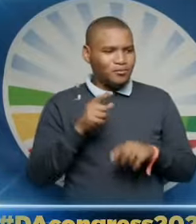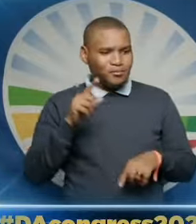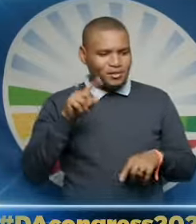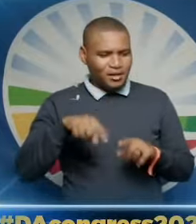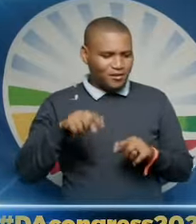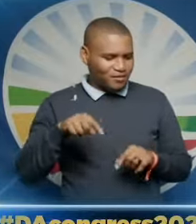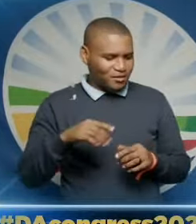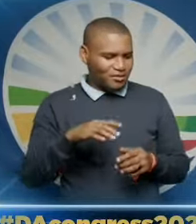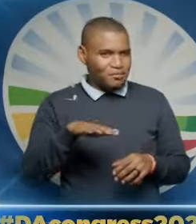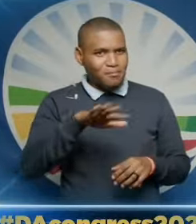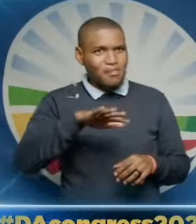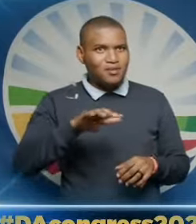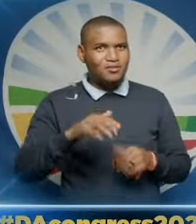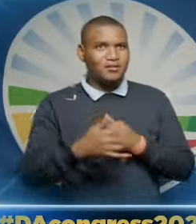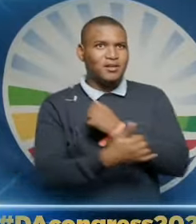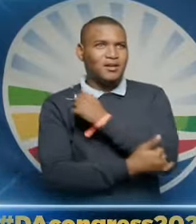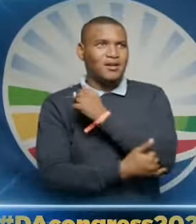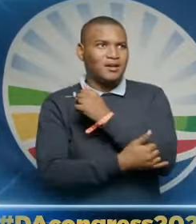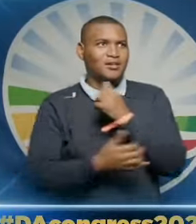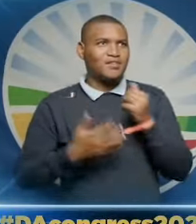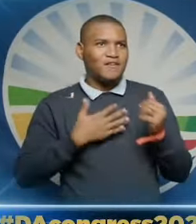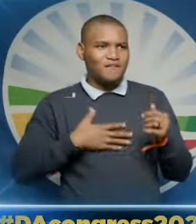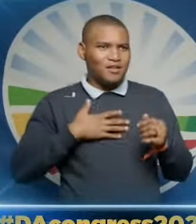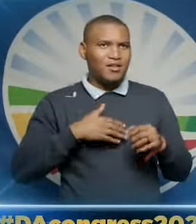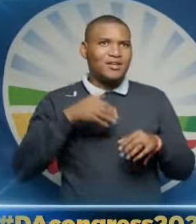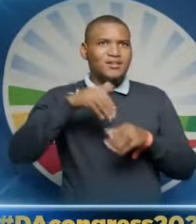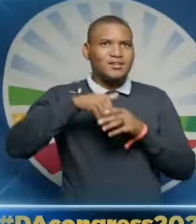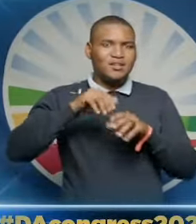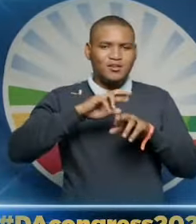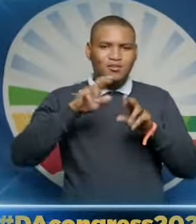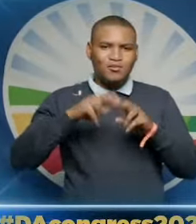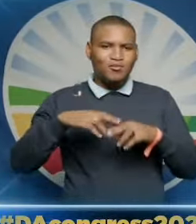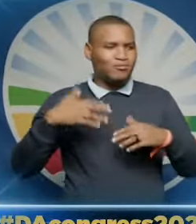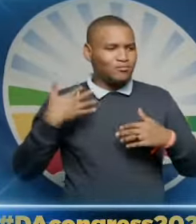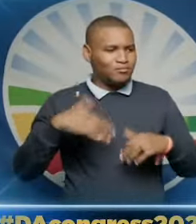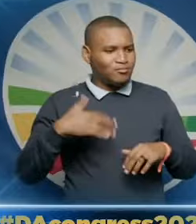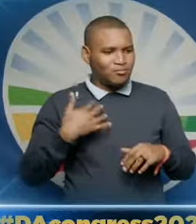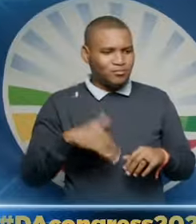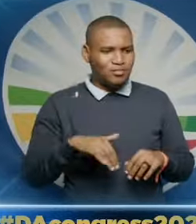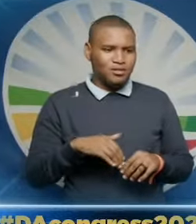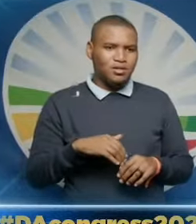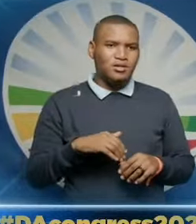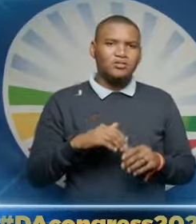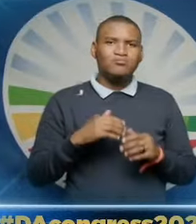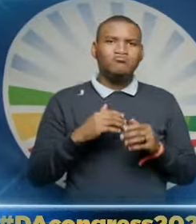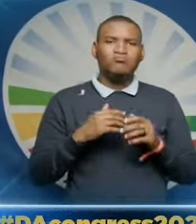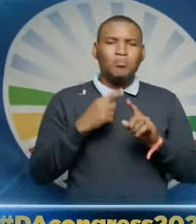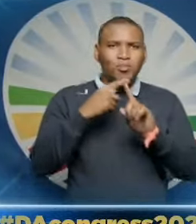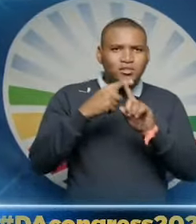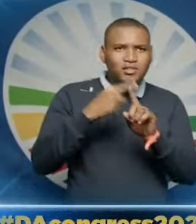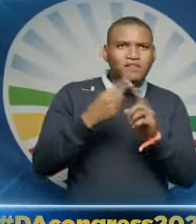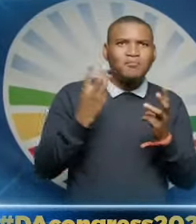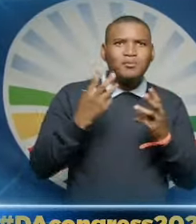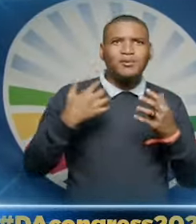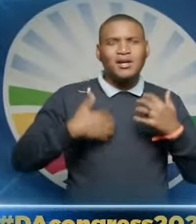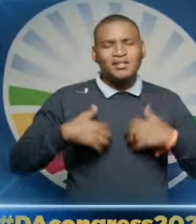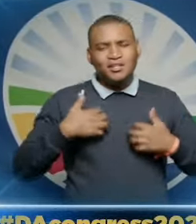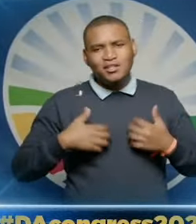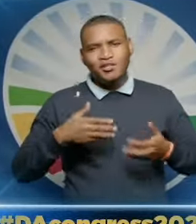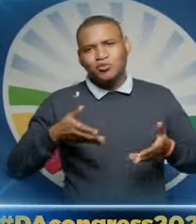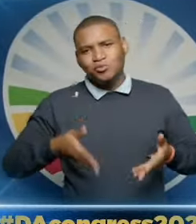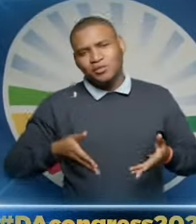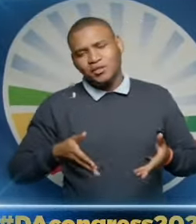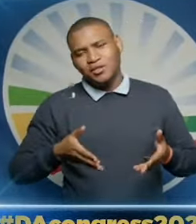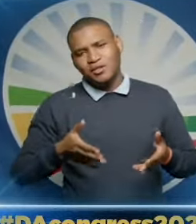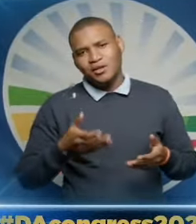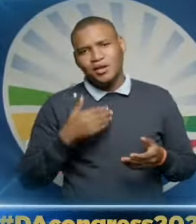the country. The feeling inside the room is incredibly electric, it's optimistic, people are excited to be here,